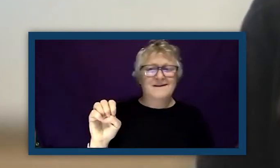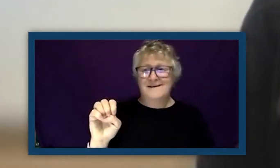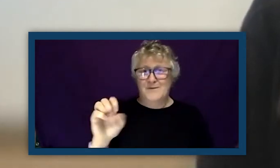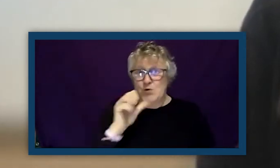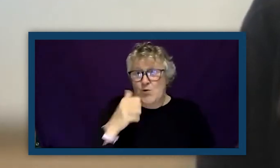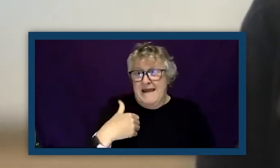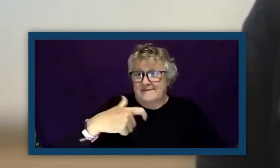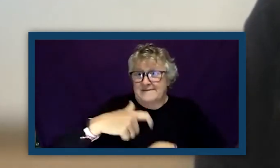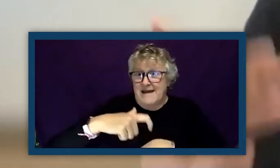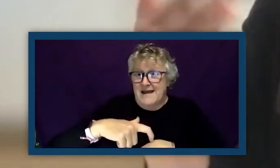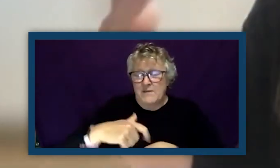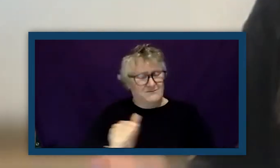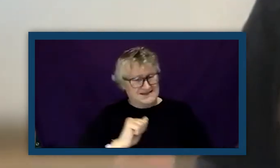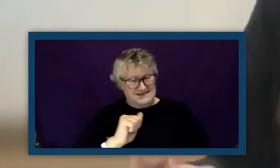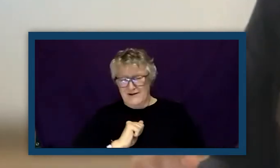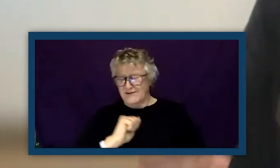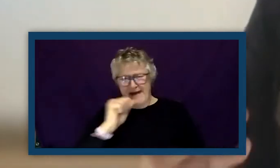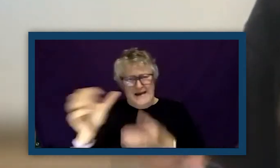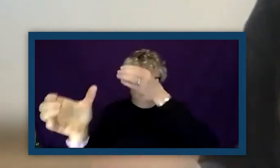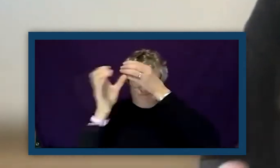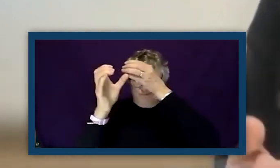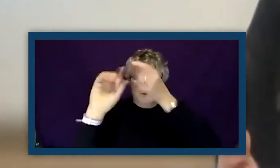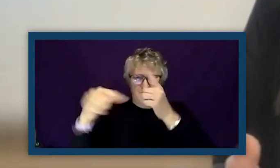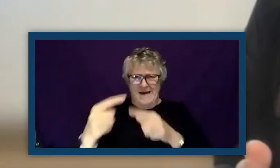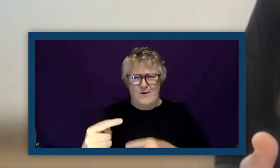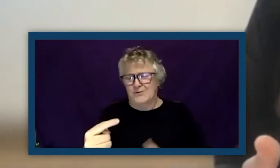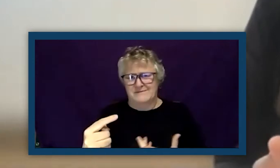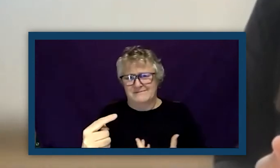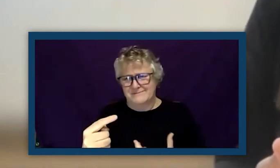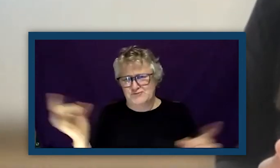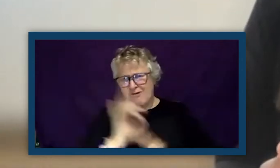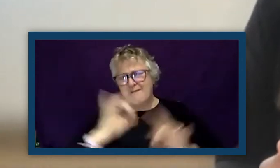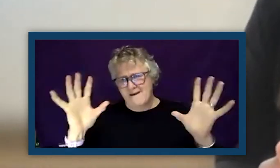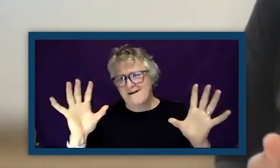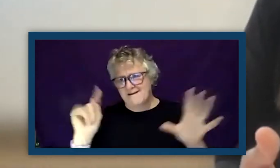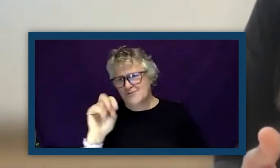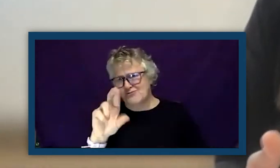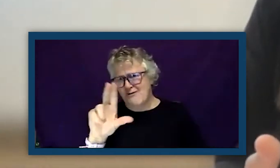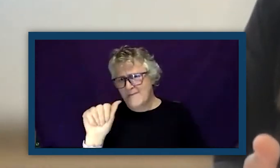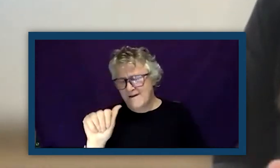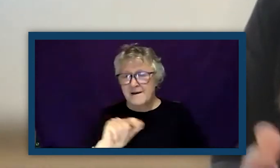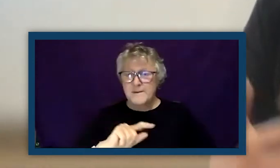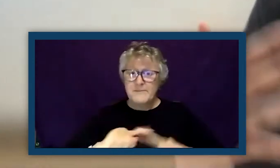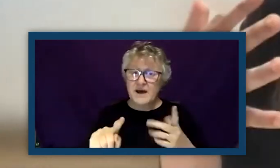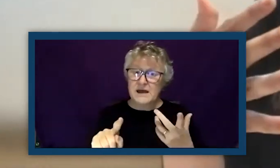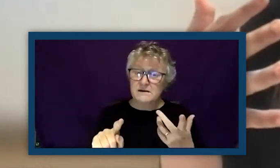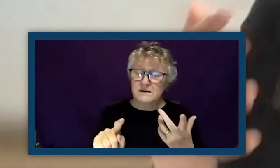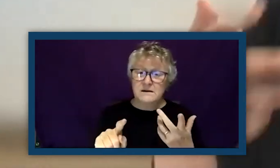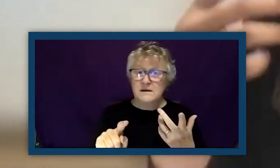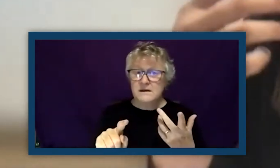trauma expert, but we're learning about how when you are in survivor mode, you're in no